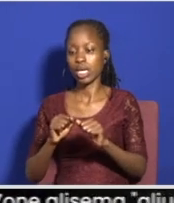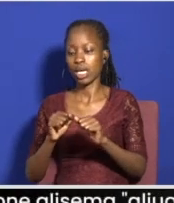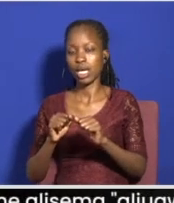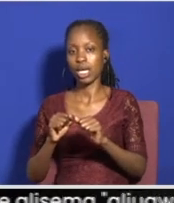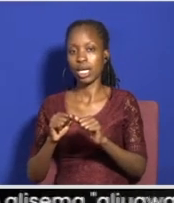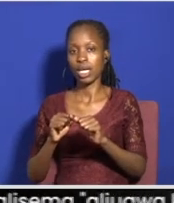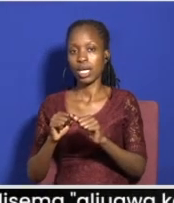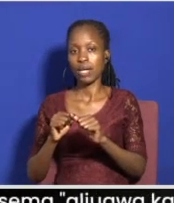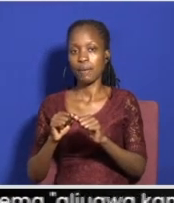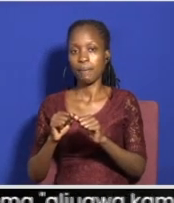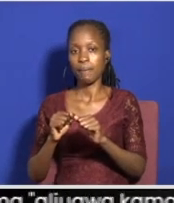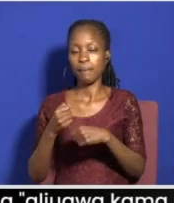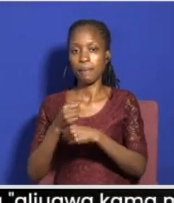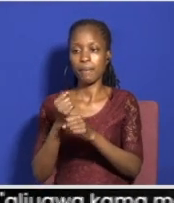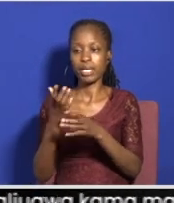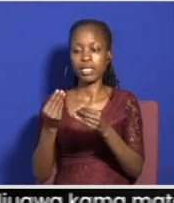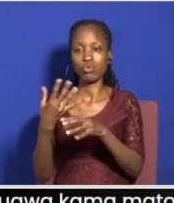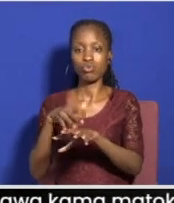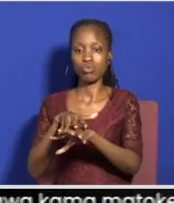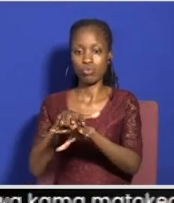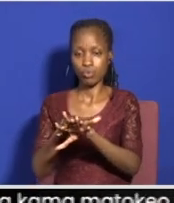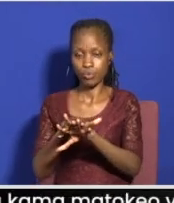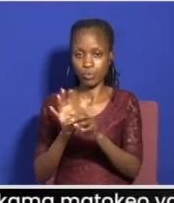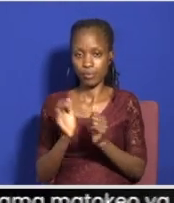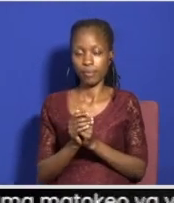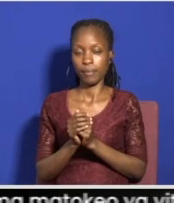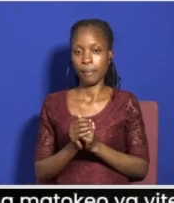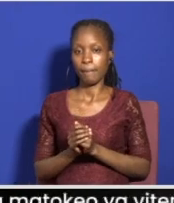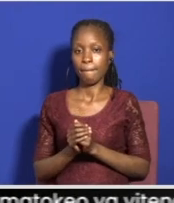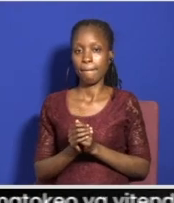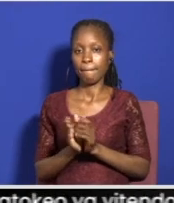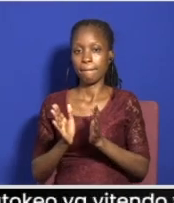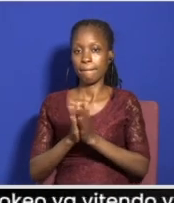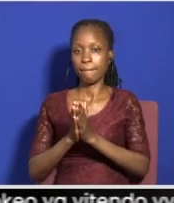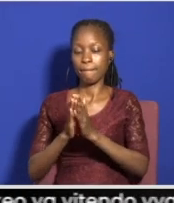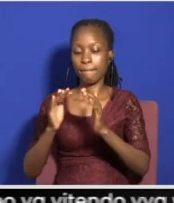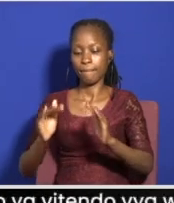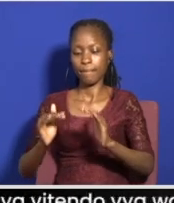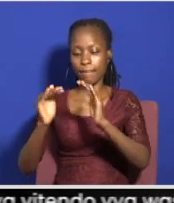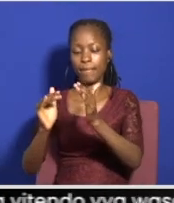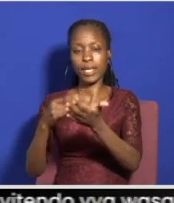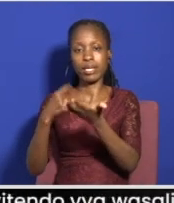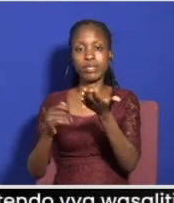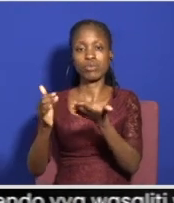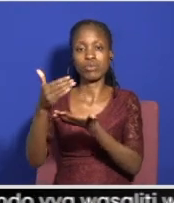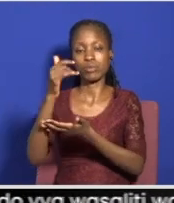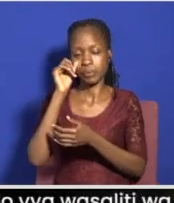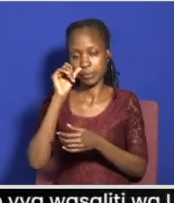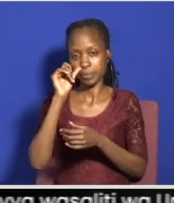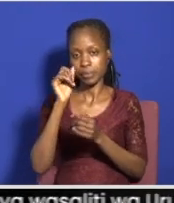facilitate enforcement, increase the tax base, and